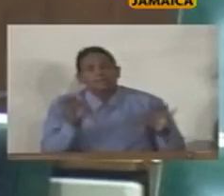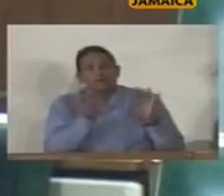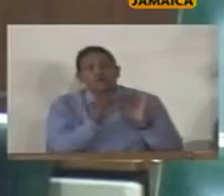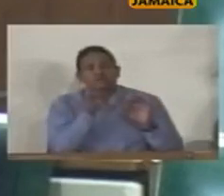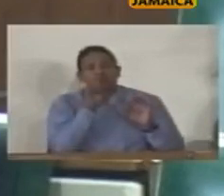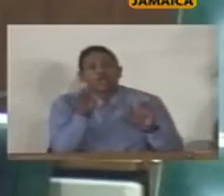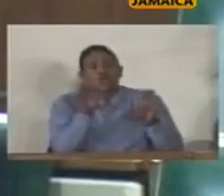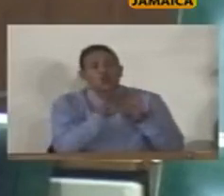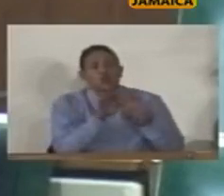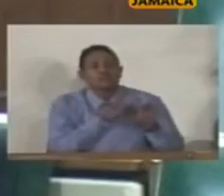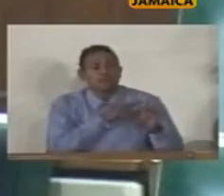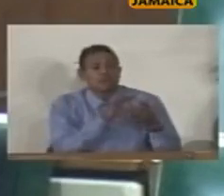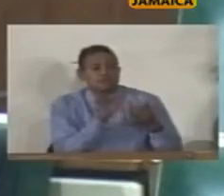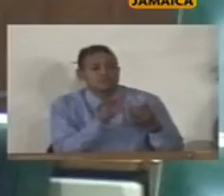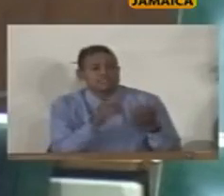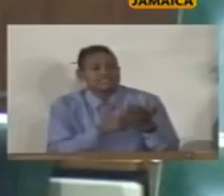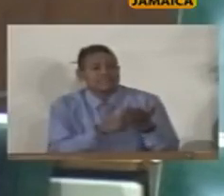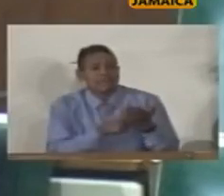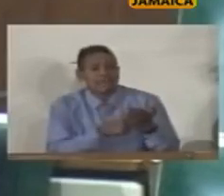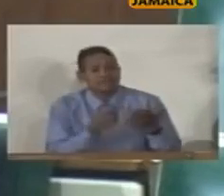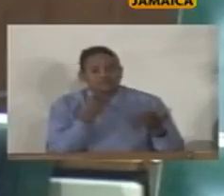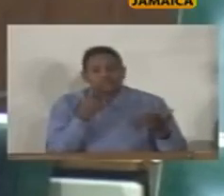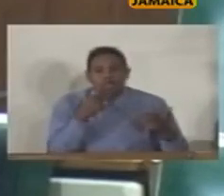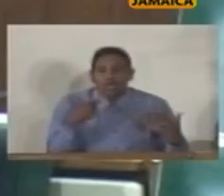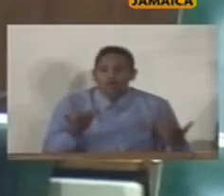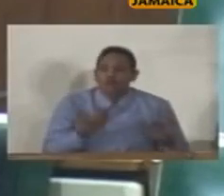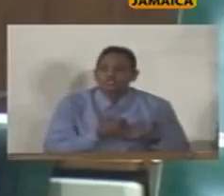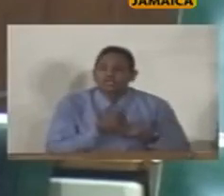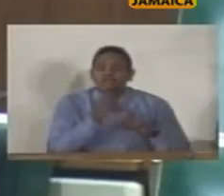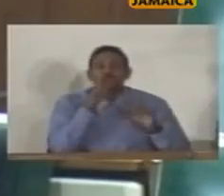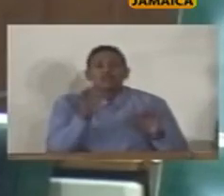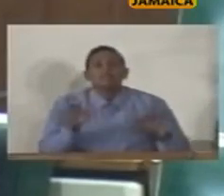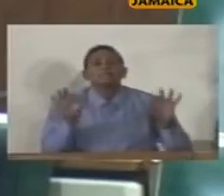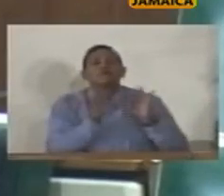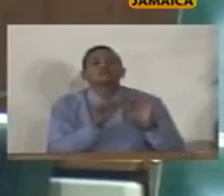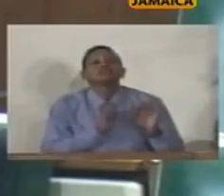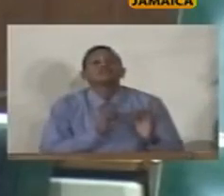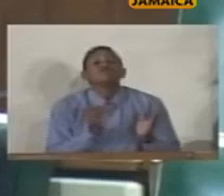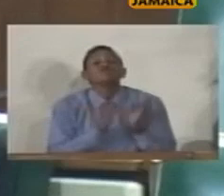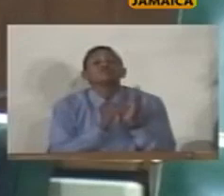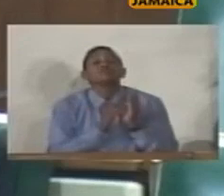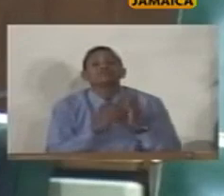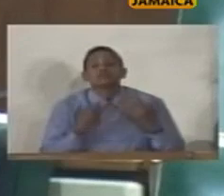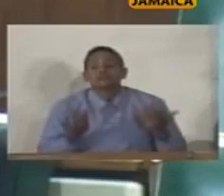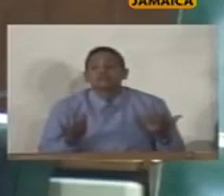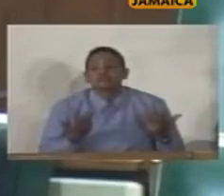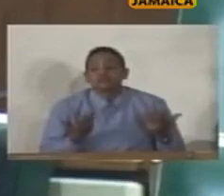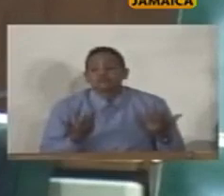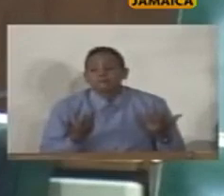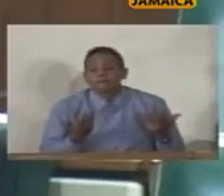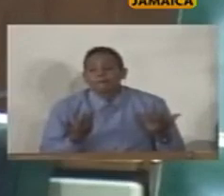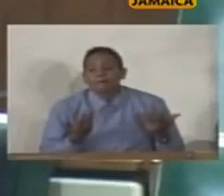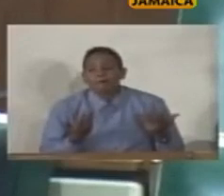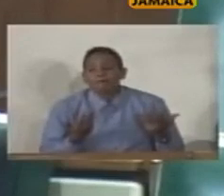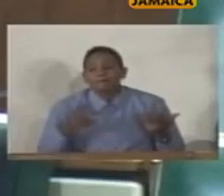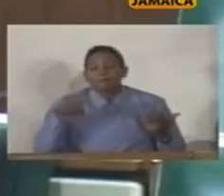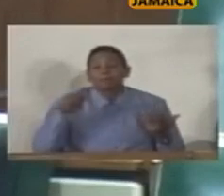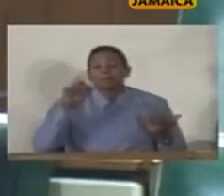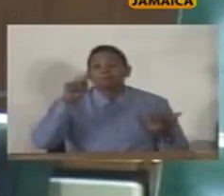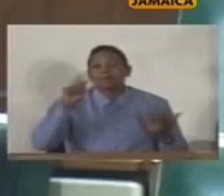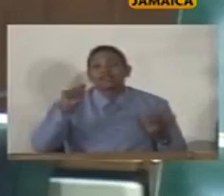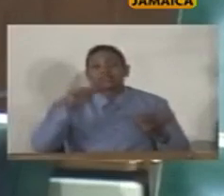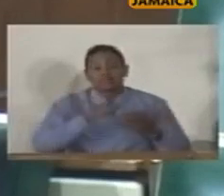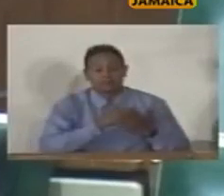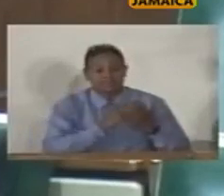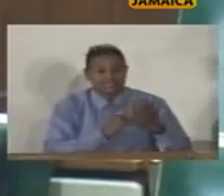closing this debate, it's important that I repeat that the Patents and Designs